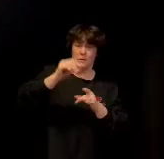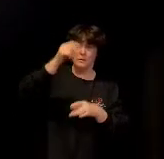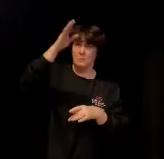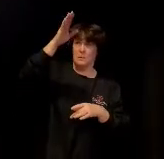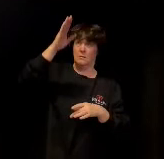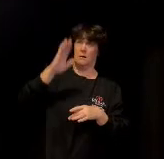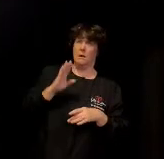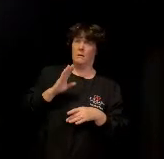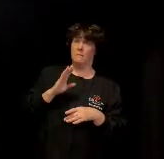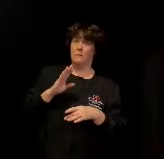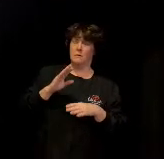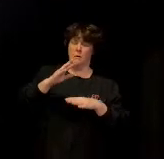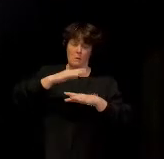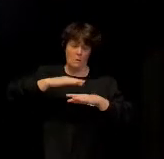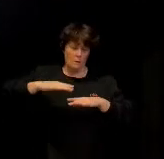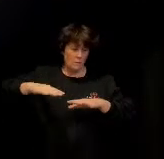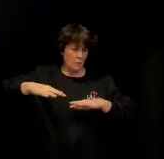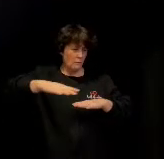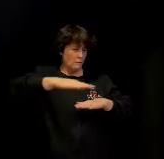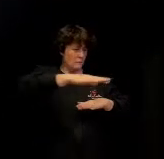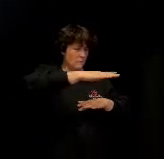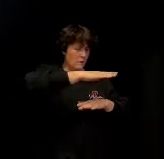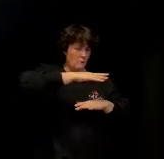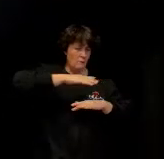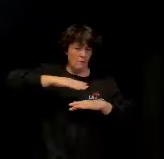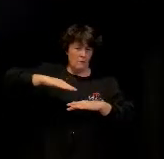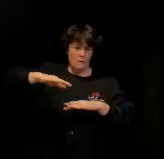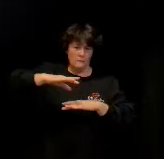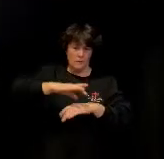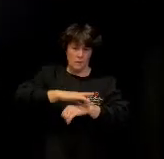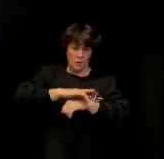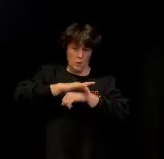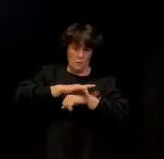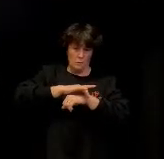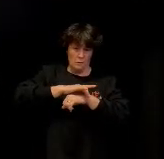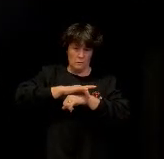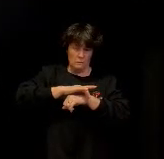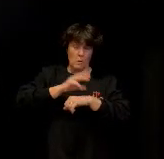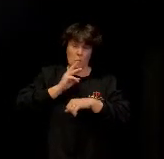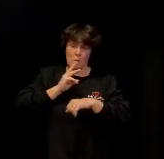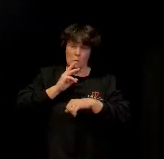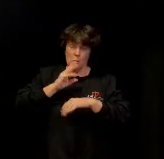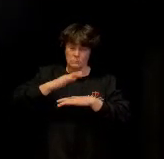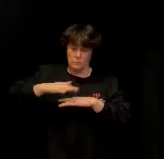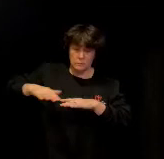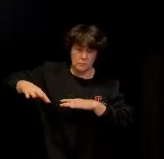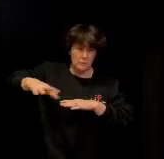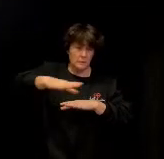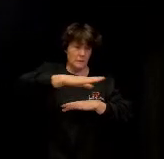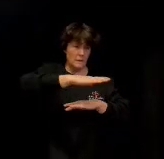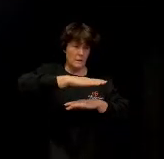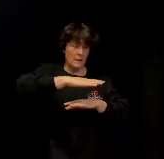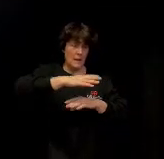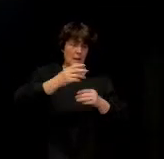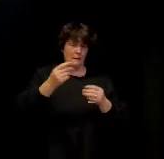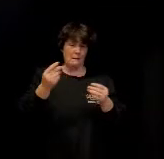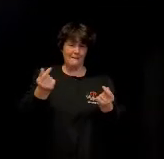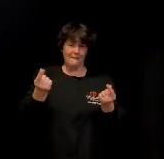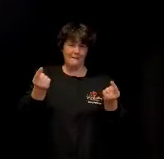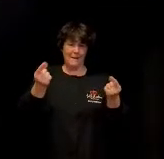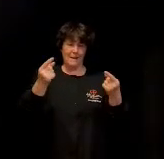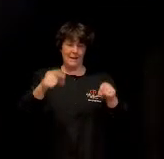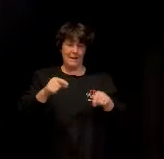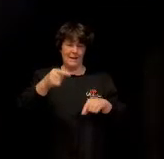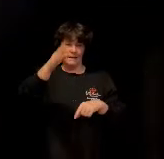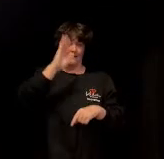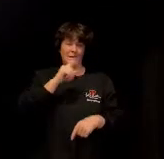God hovered over the face of the deep, over the waters. Boom. And God